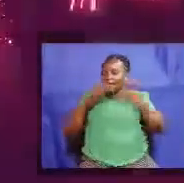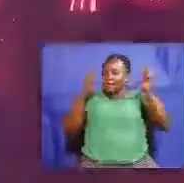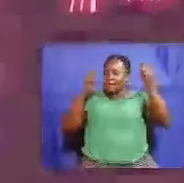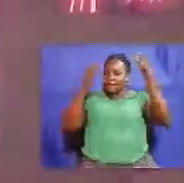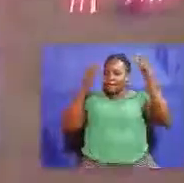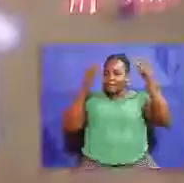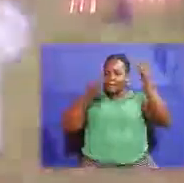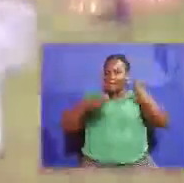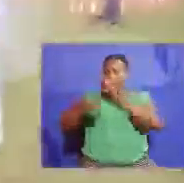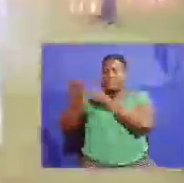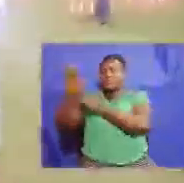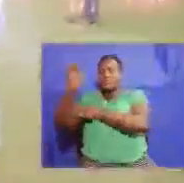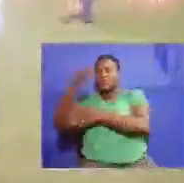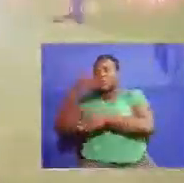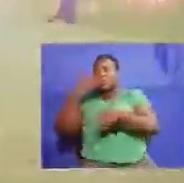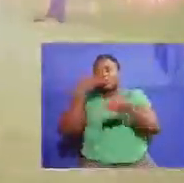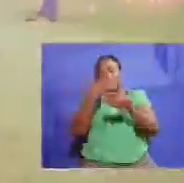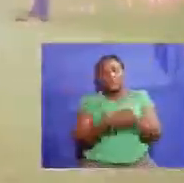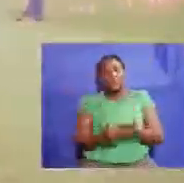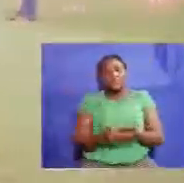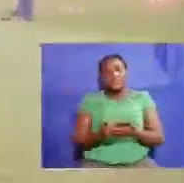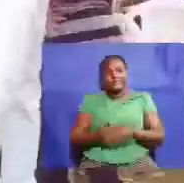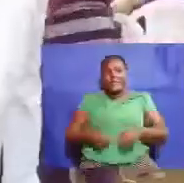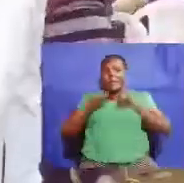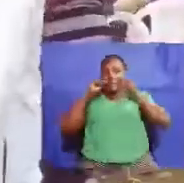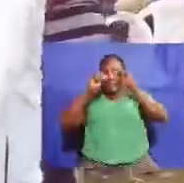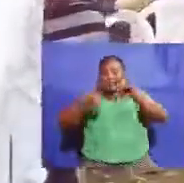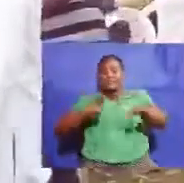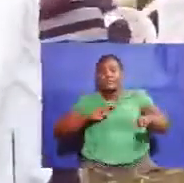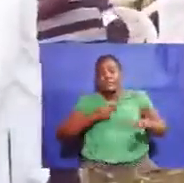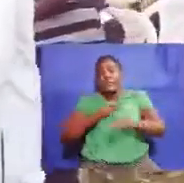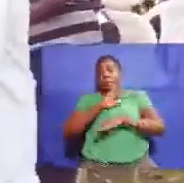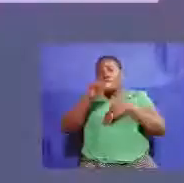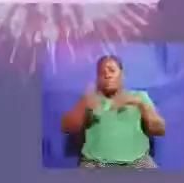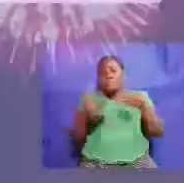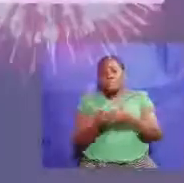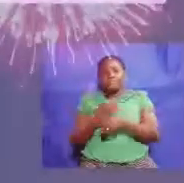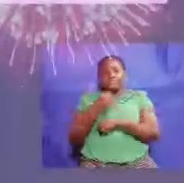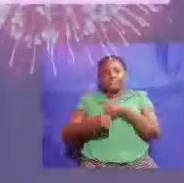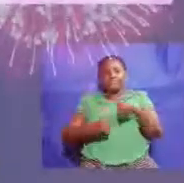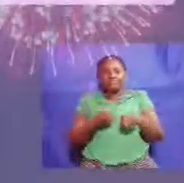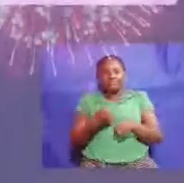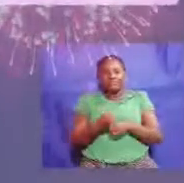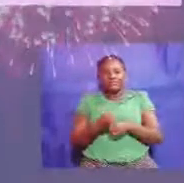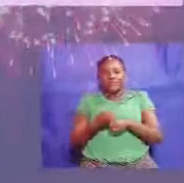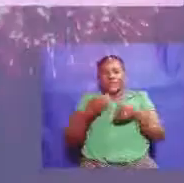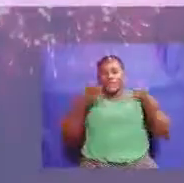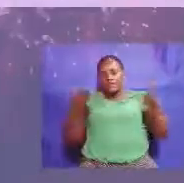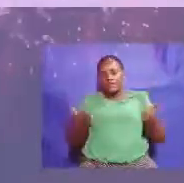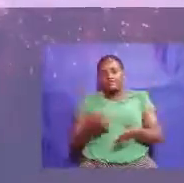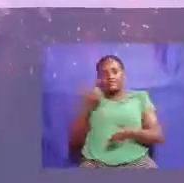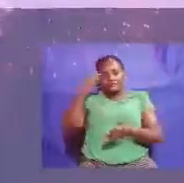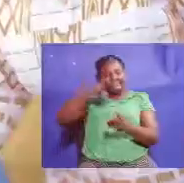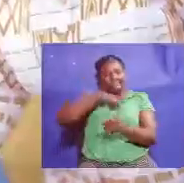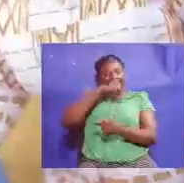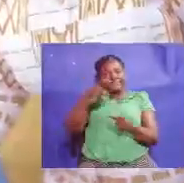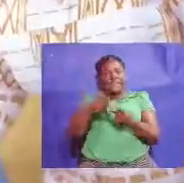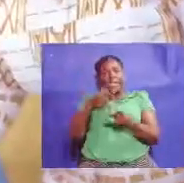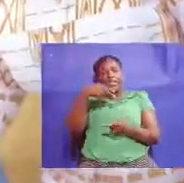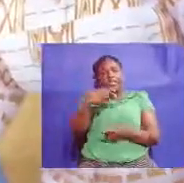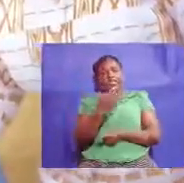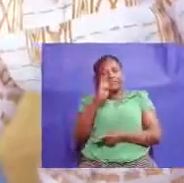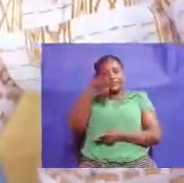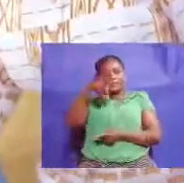Hooray! God has been so good. He has blessed us all these years. The Here for Perfection organization,